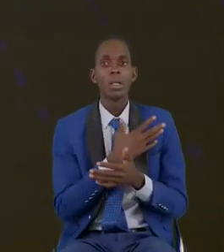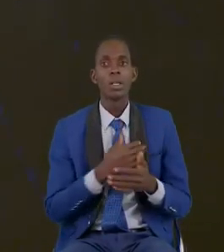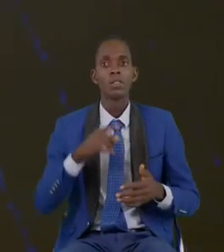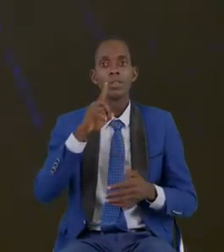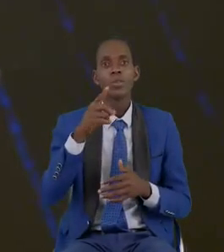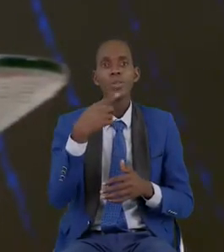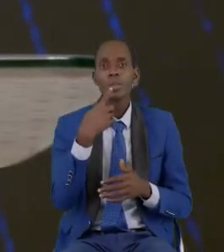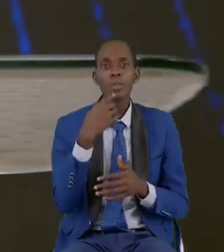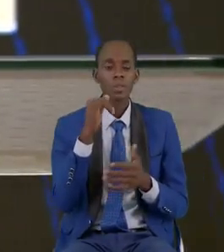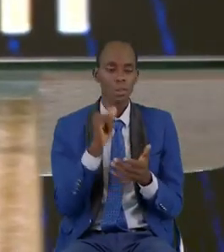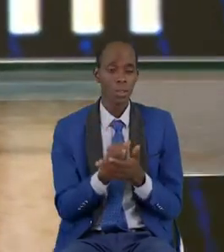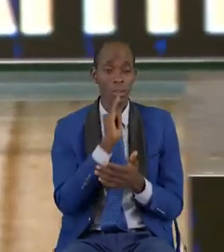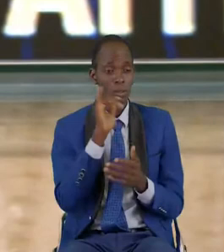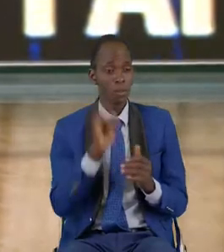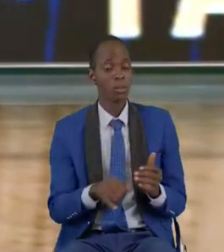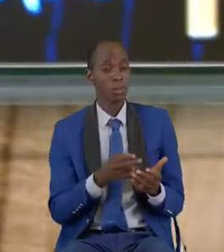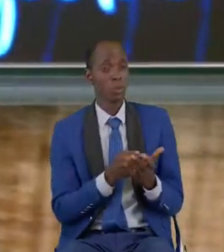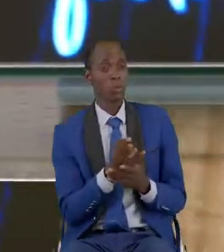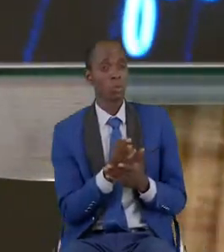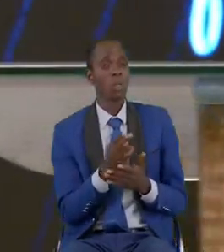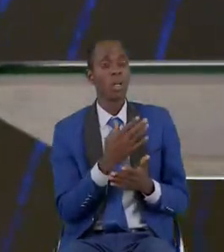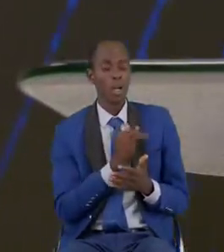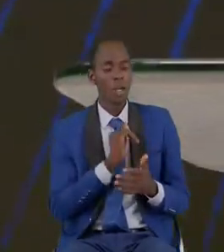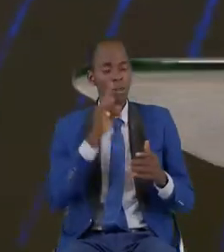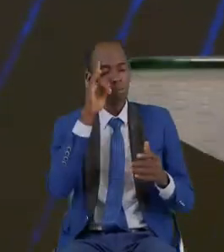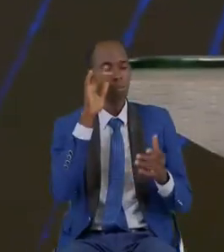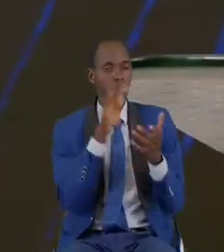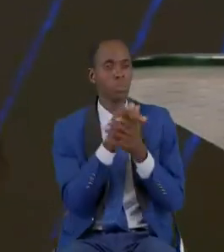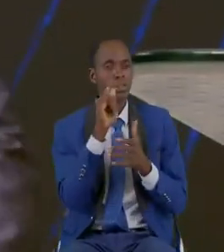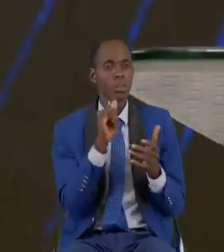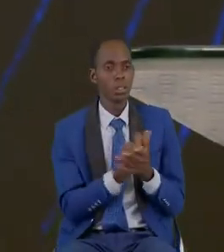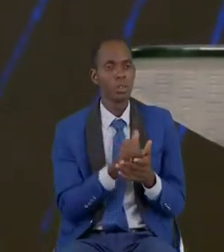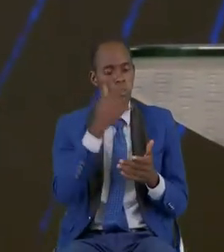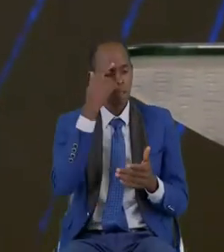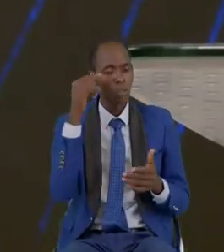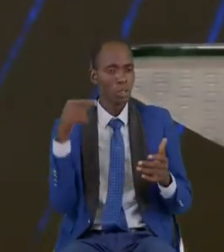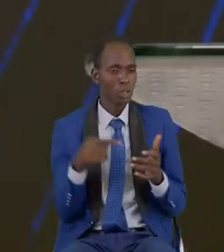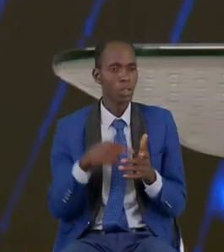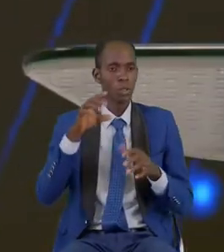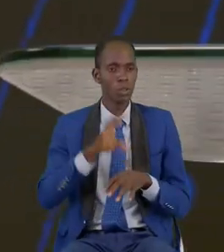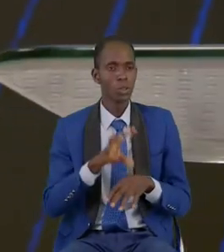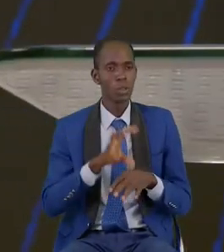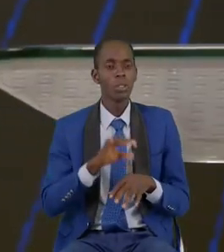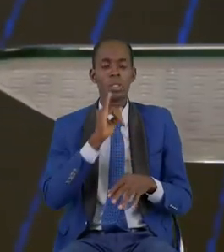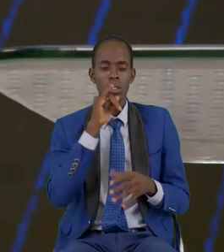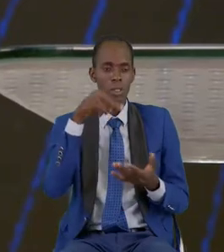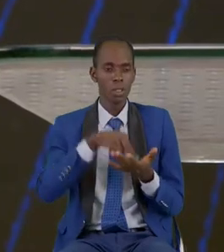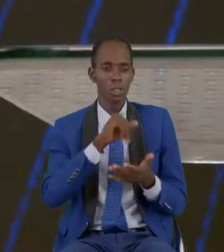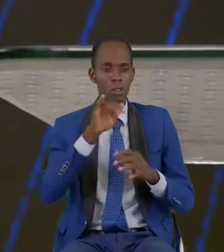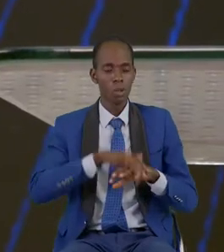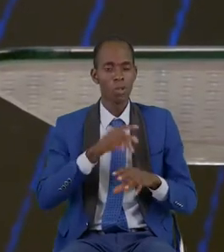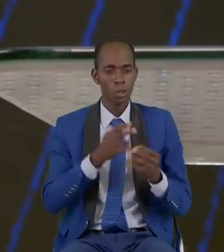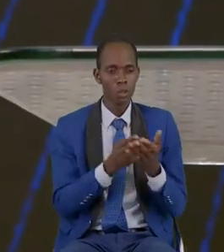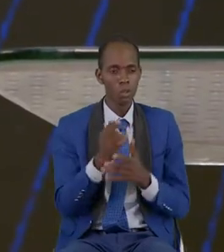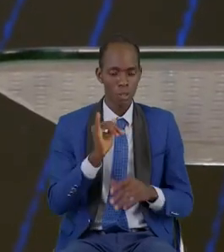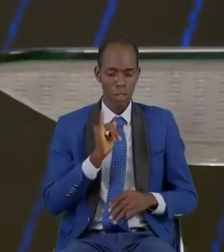is the truth. And I believe that because this church is standing on the truth, I will abide